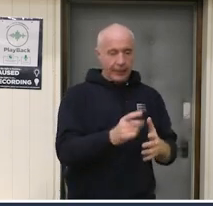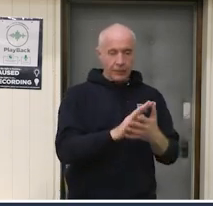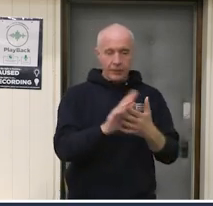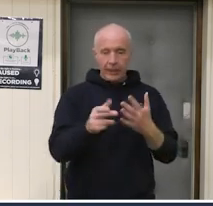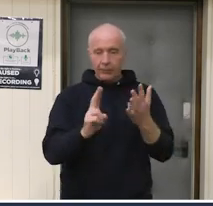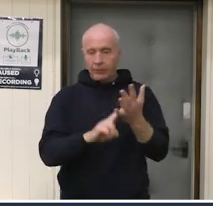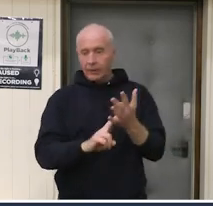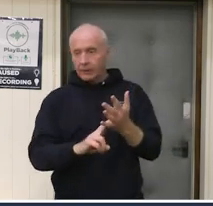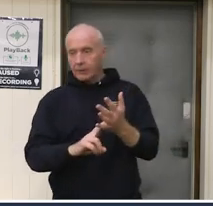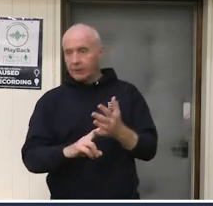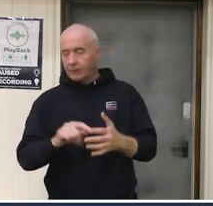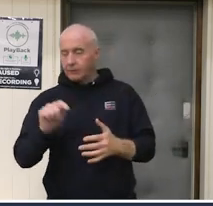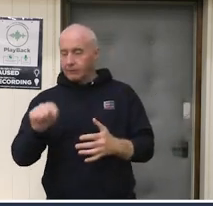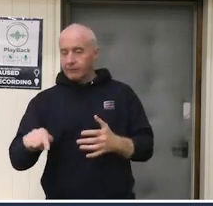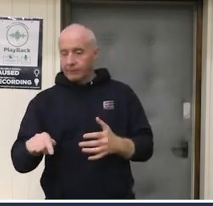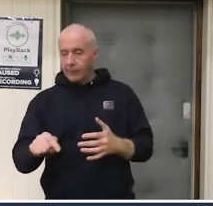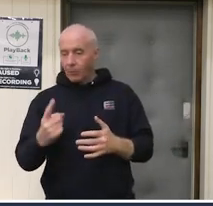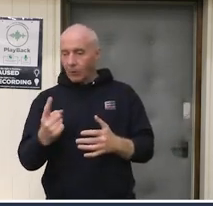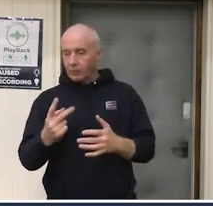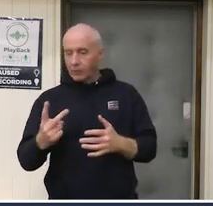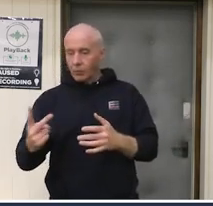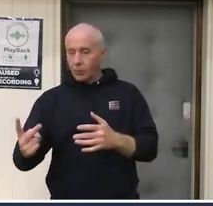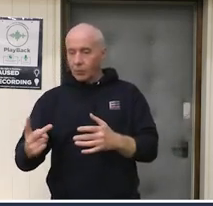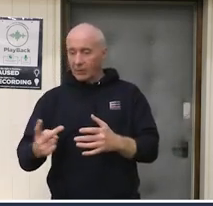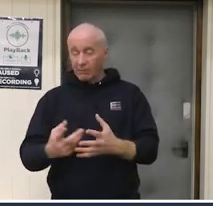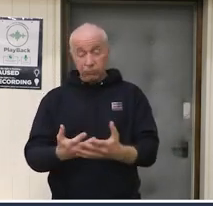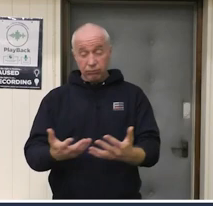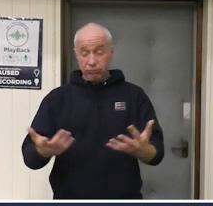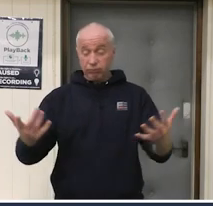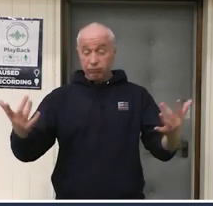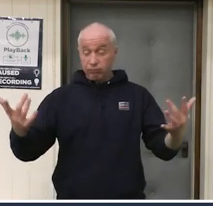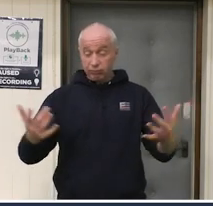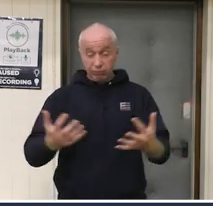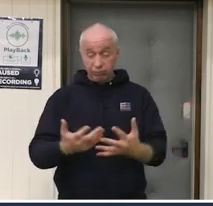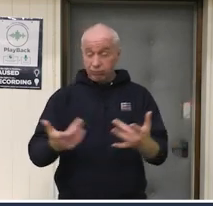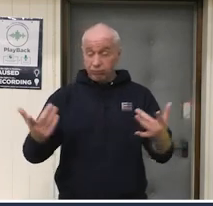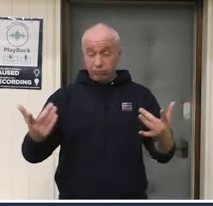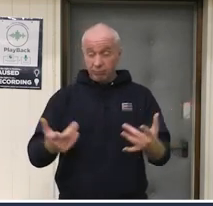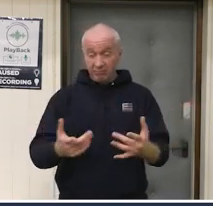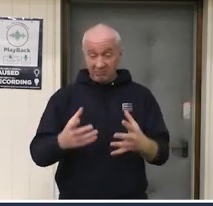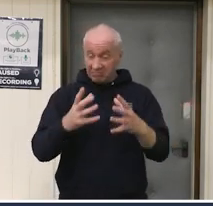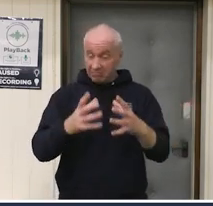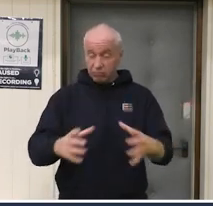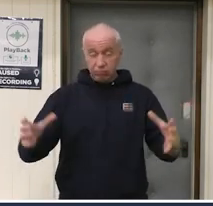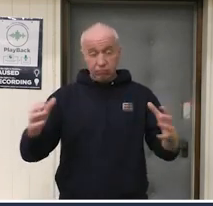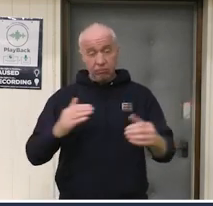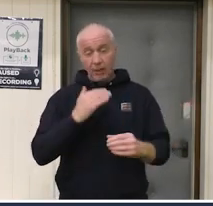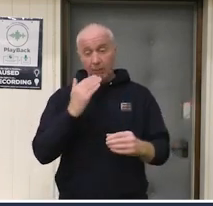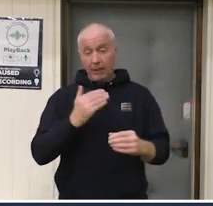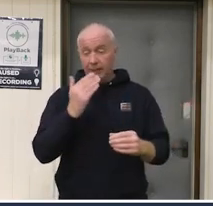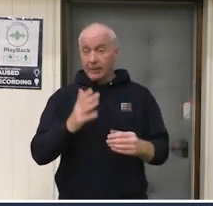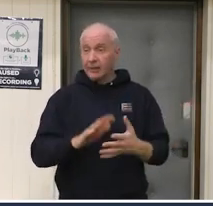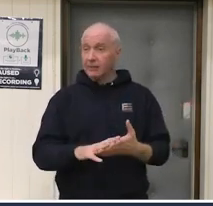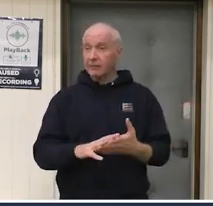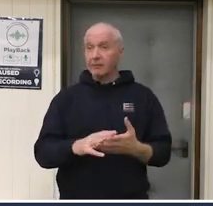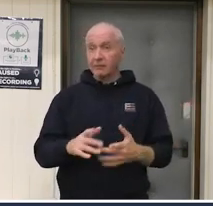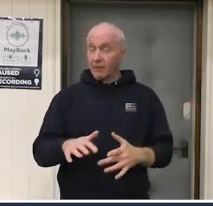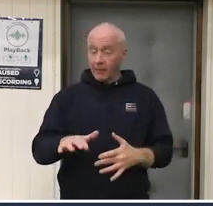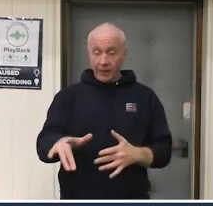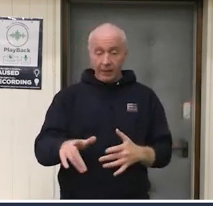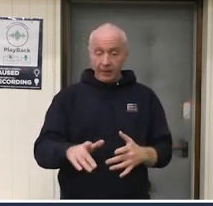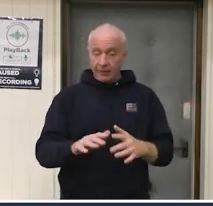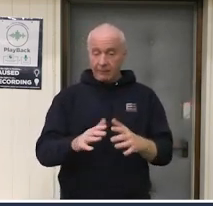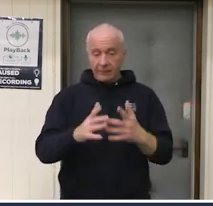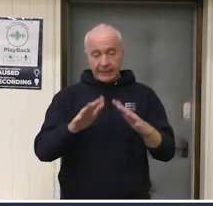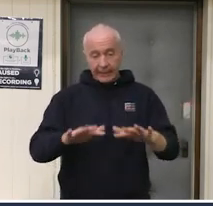one deuterium. So vast quantities, so it would hopefully be virtually inexhaustible in its supply